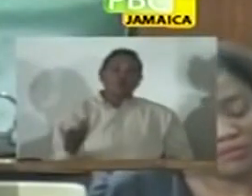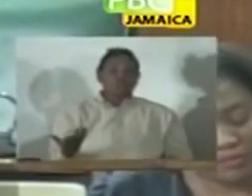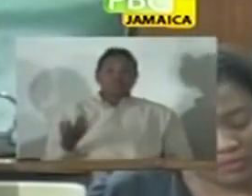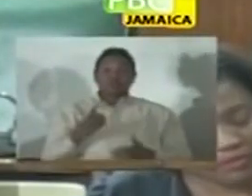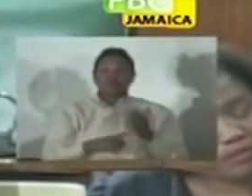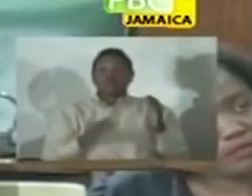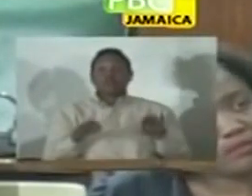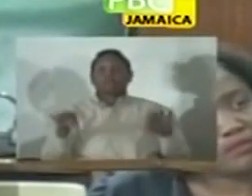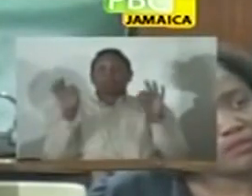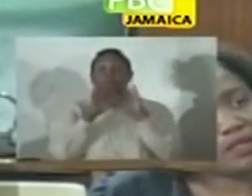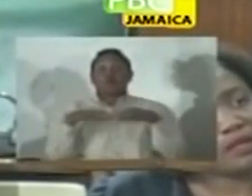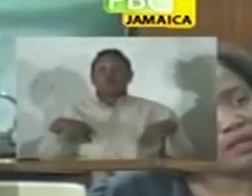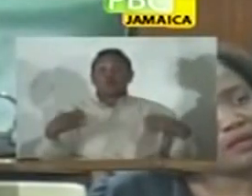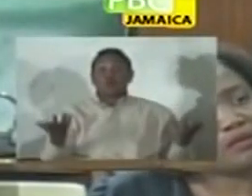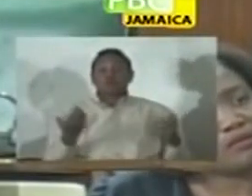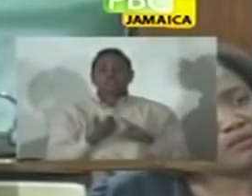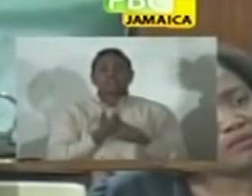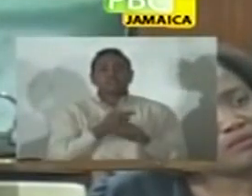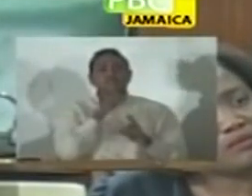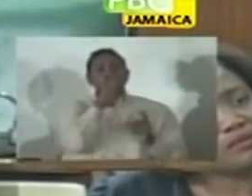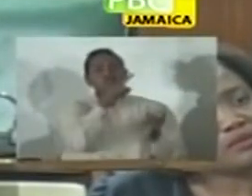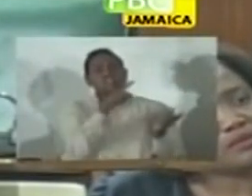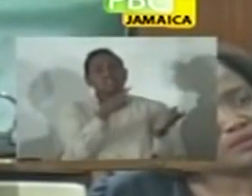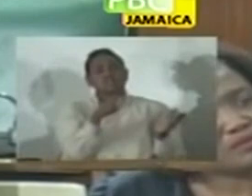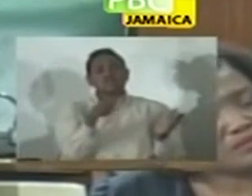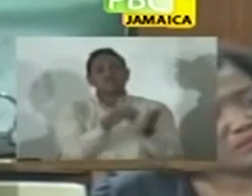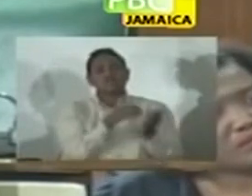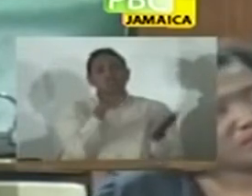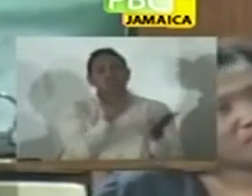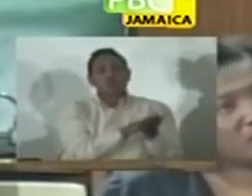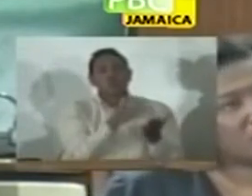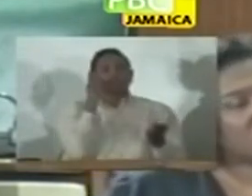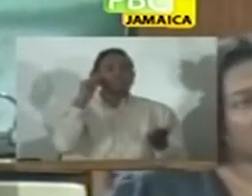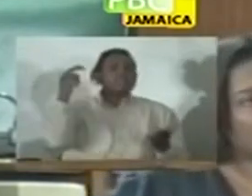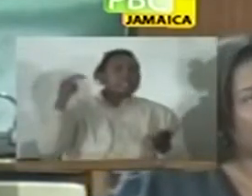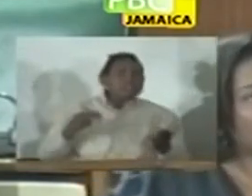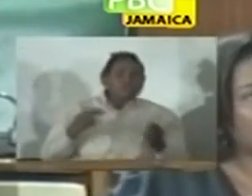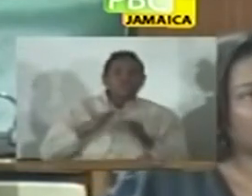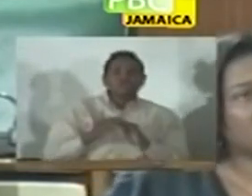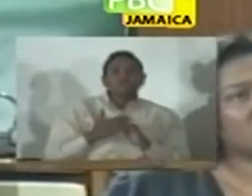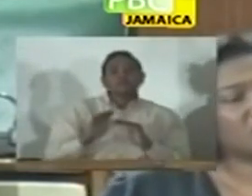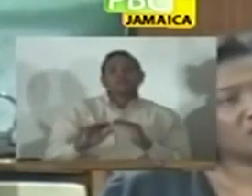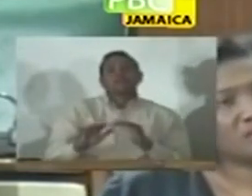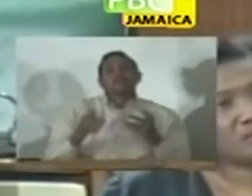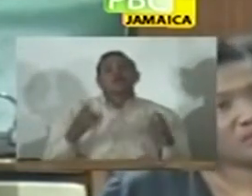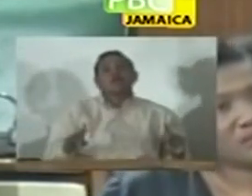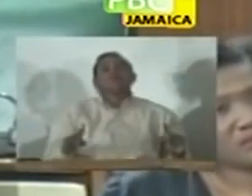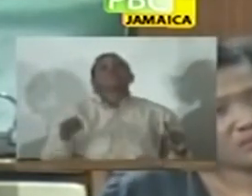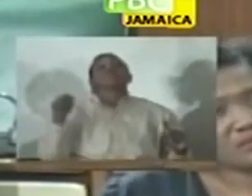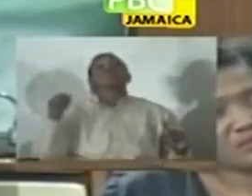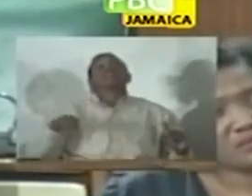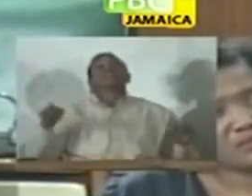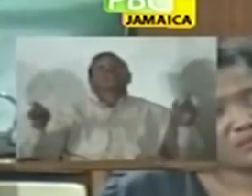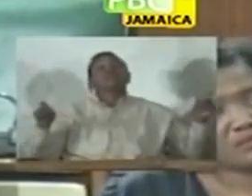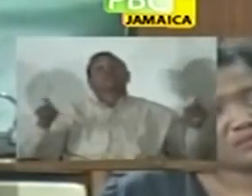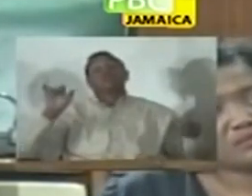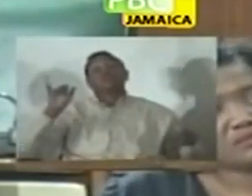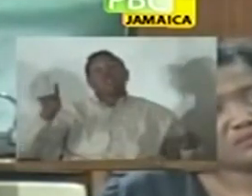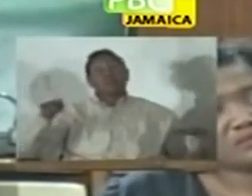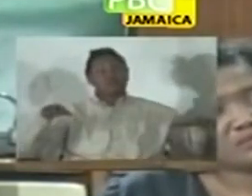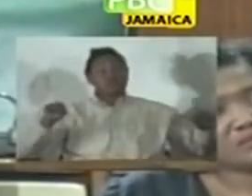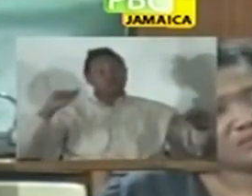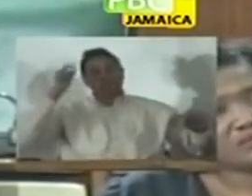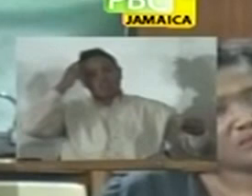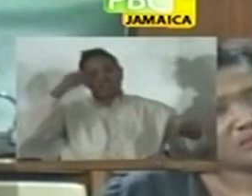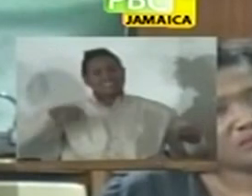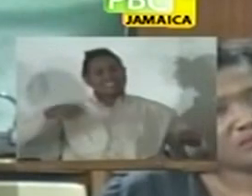is to record for the history of this country, Mr. President, that this administration, this